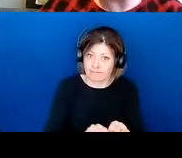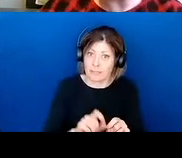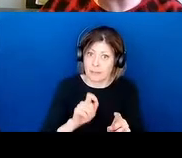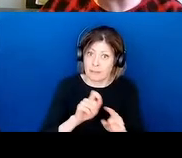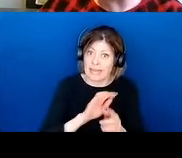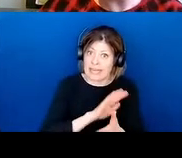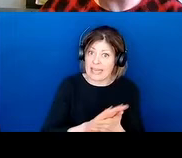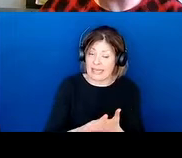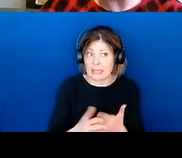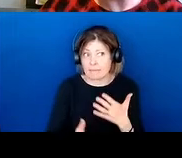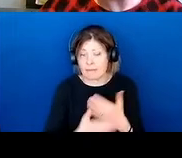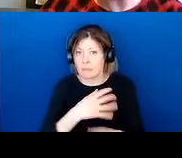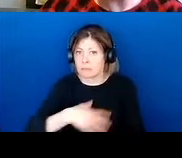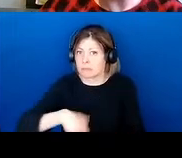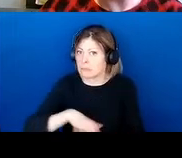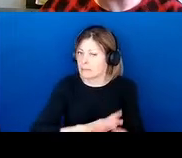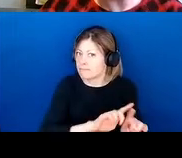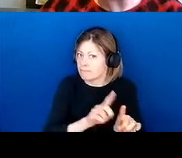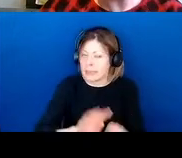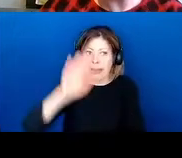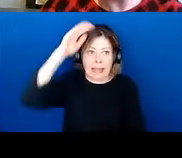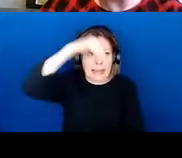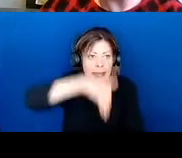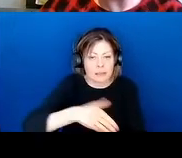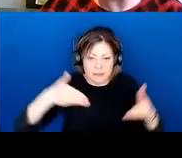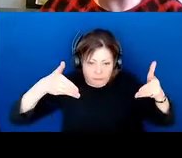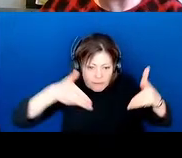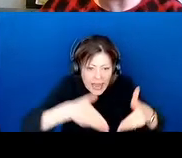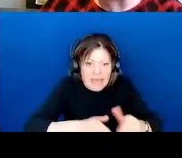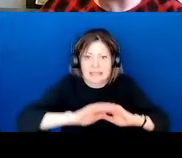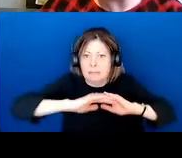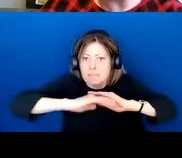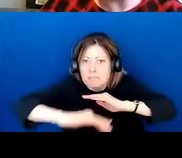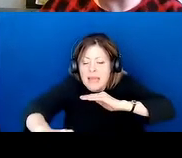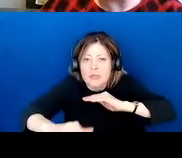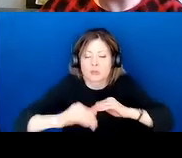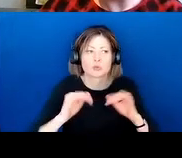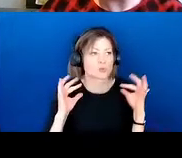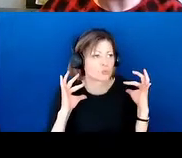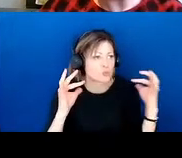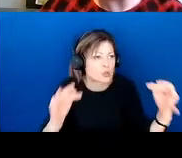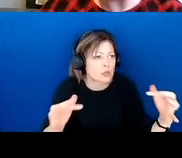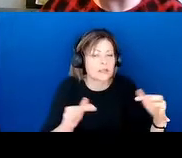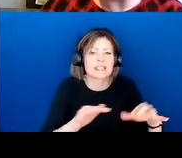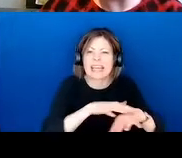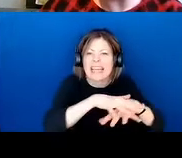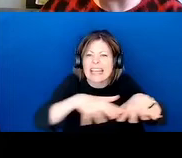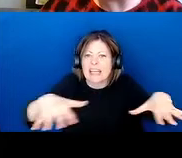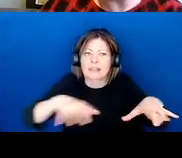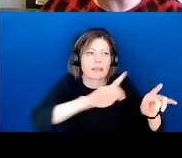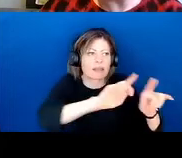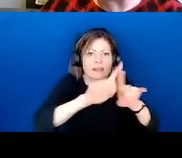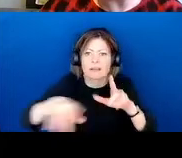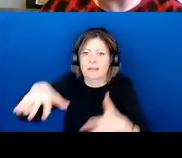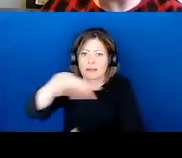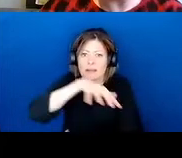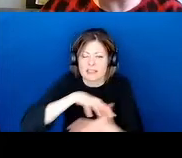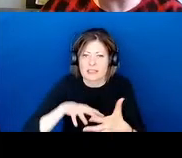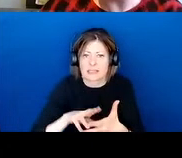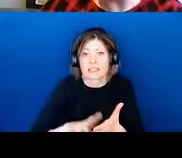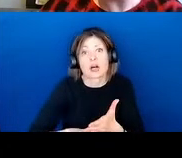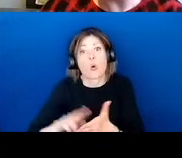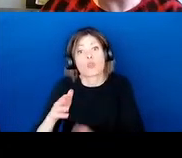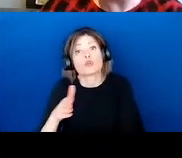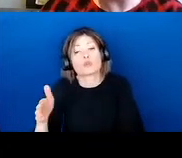topography with hills, valleys, meadows, woodland, and heath, bounded to the north by the old Portsmouth